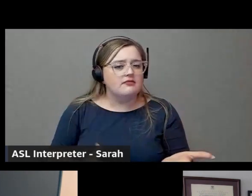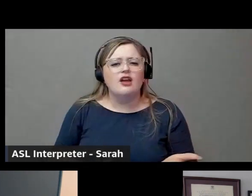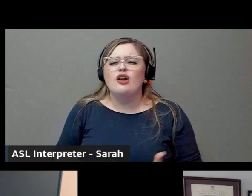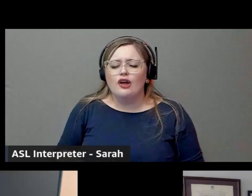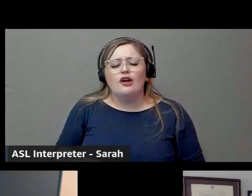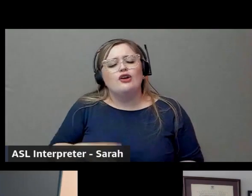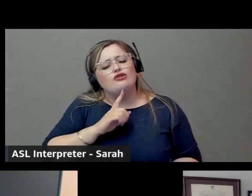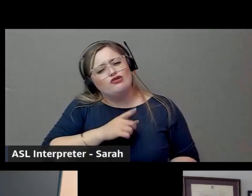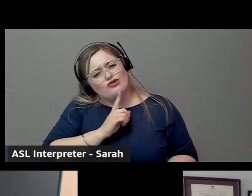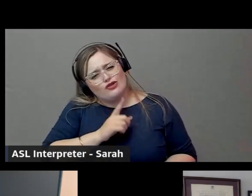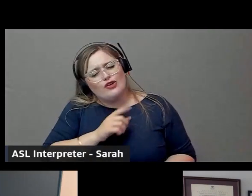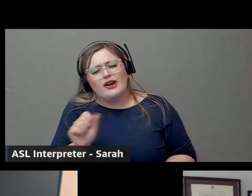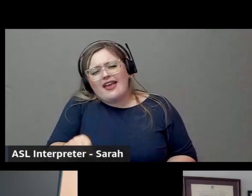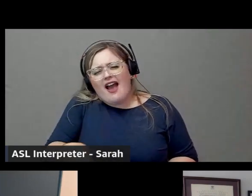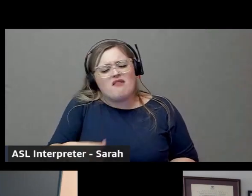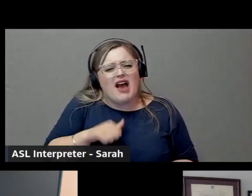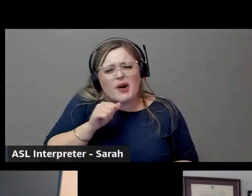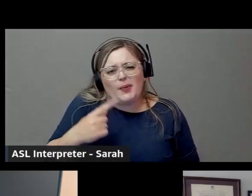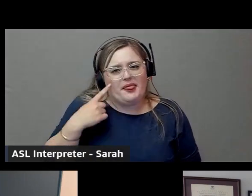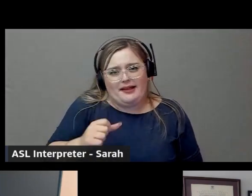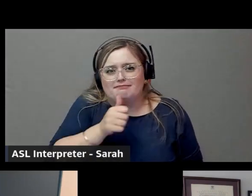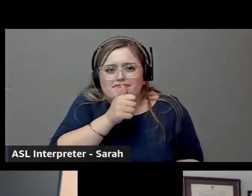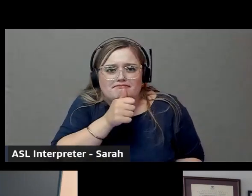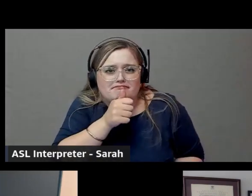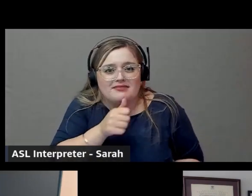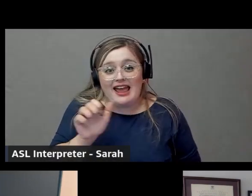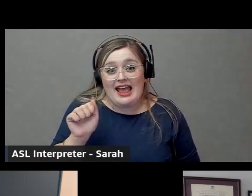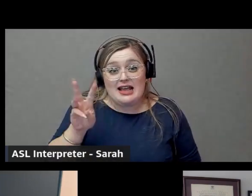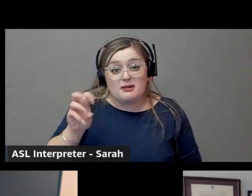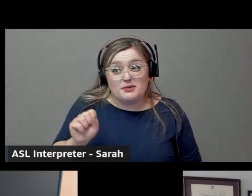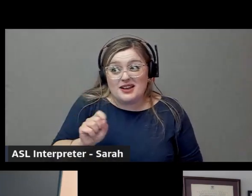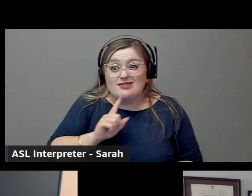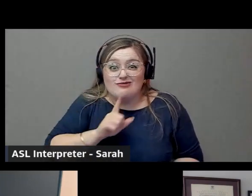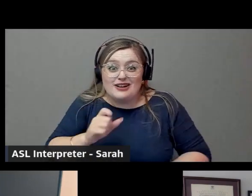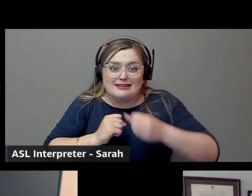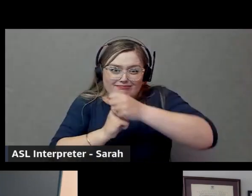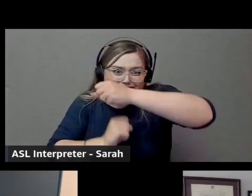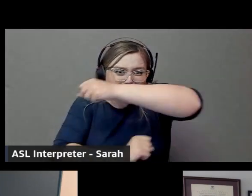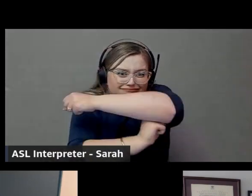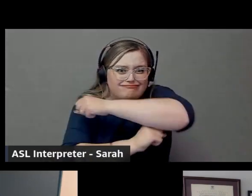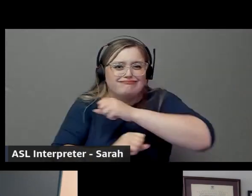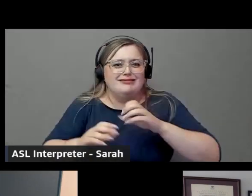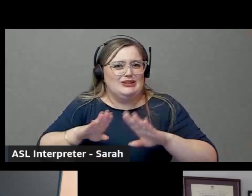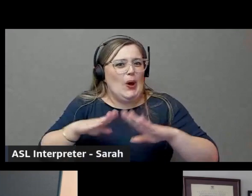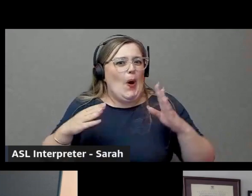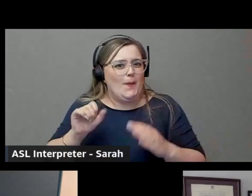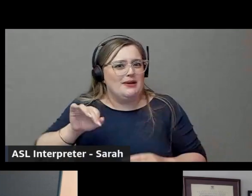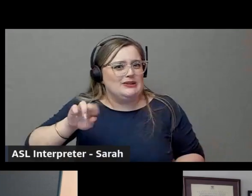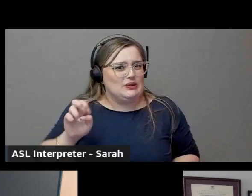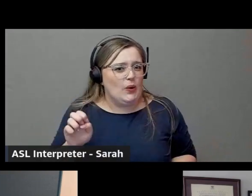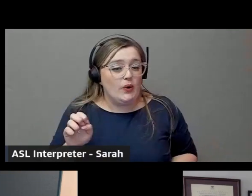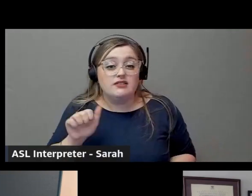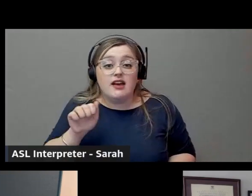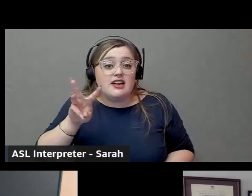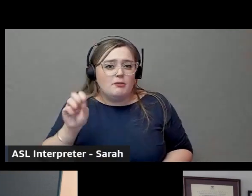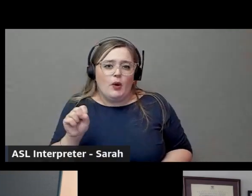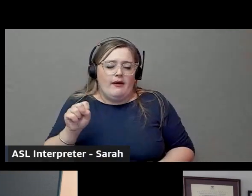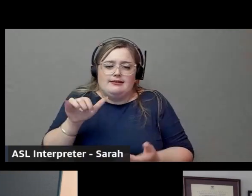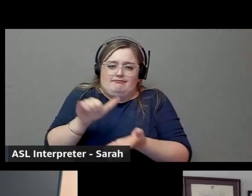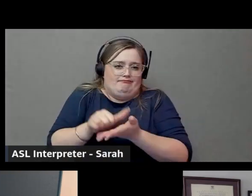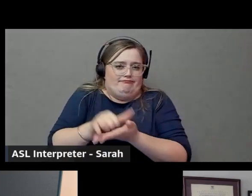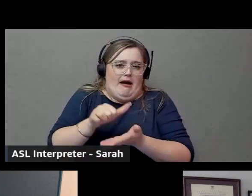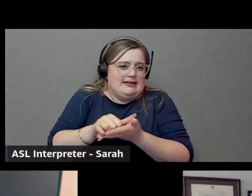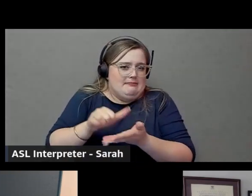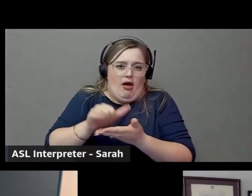any secret that AWS is built on open source. AWS would not exist today if